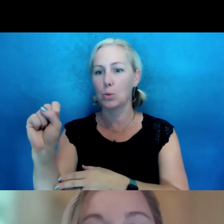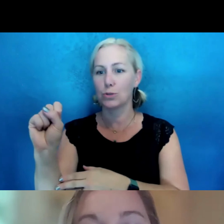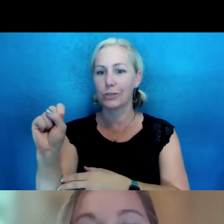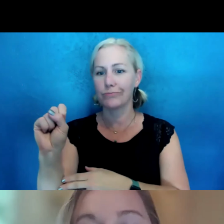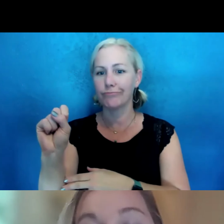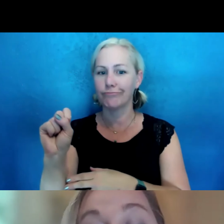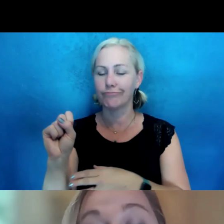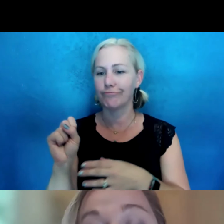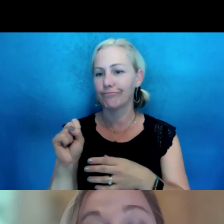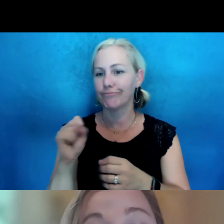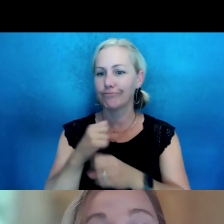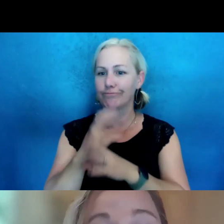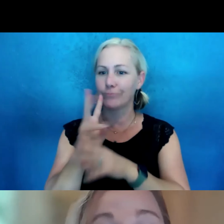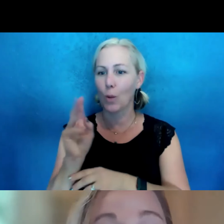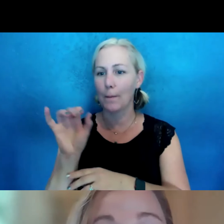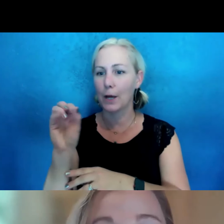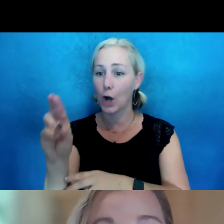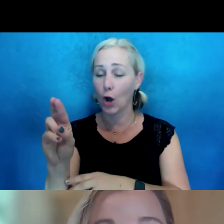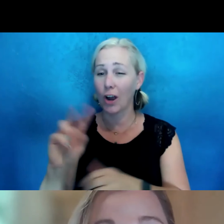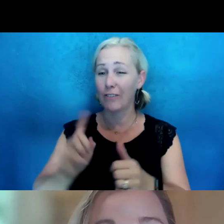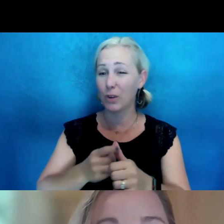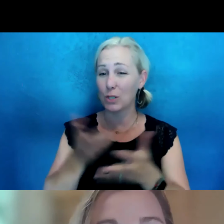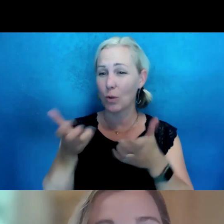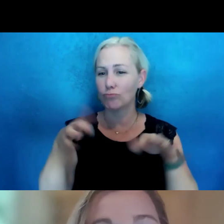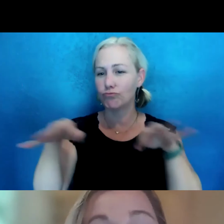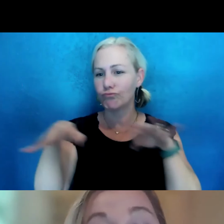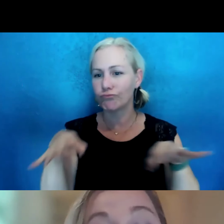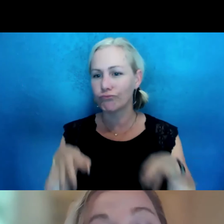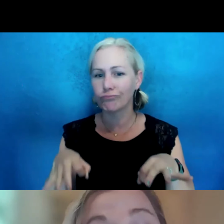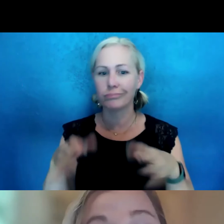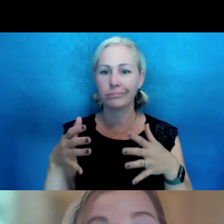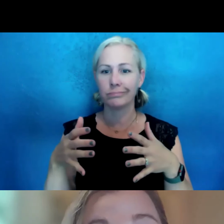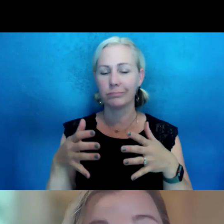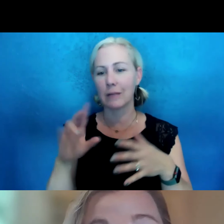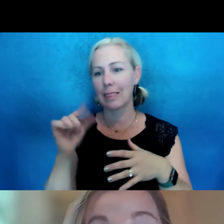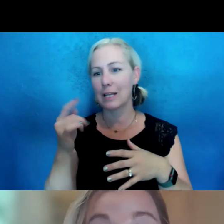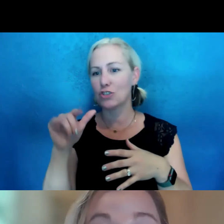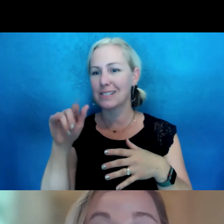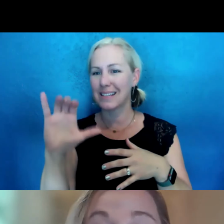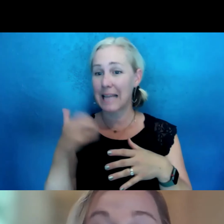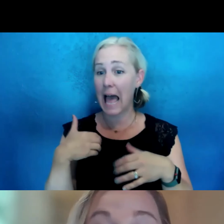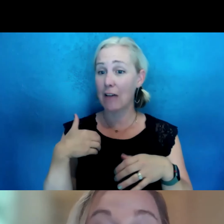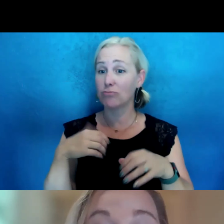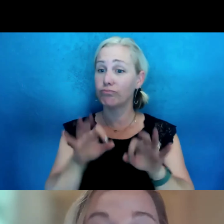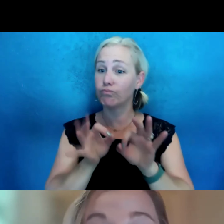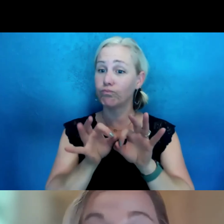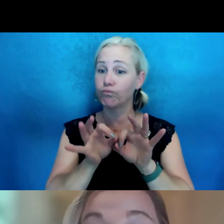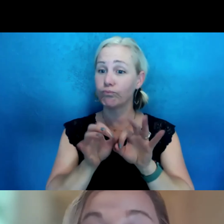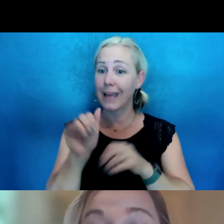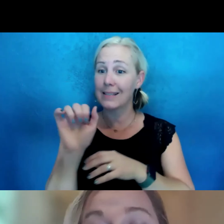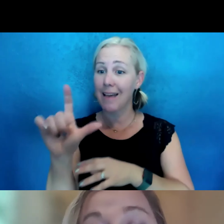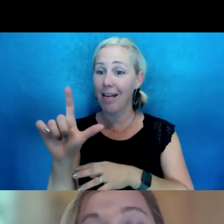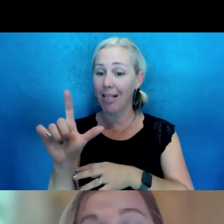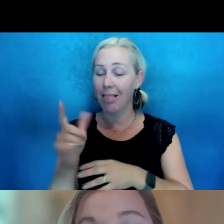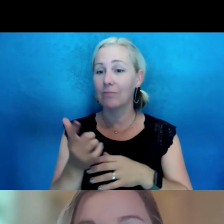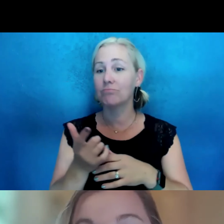Wade, I just want to cover a couple of really quick logistics items. First off, closed captioning and ASL interpretation are